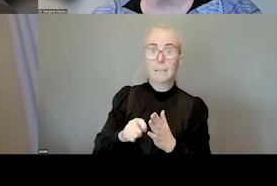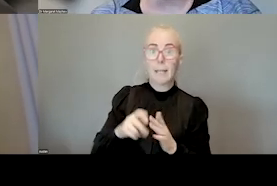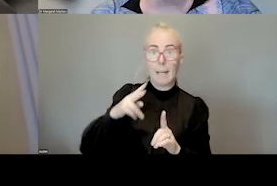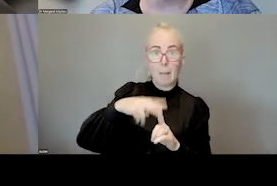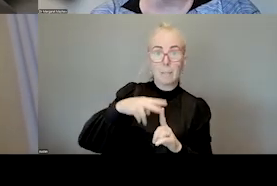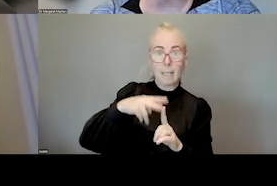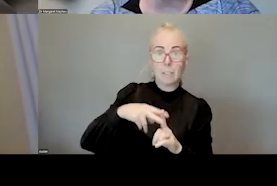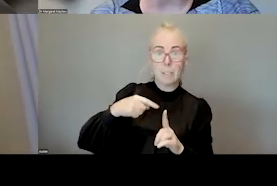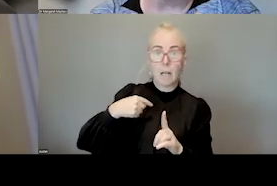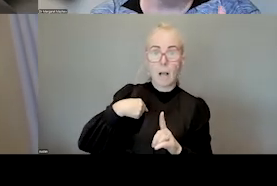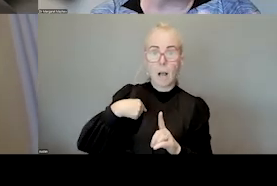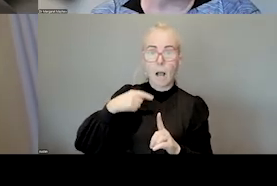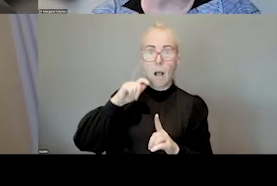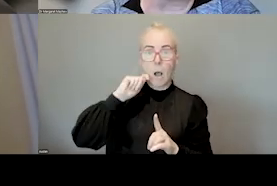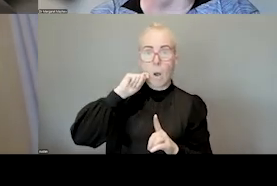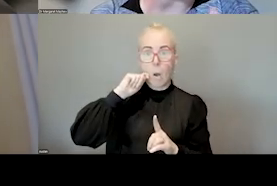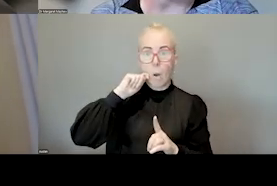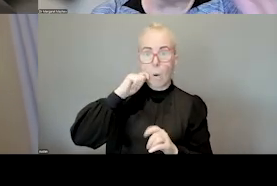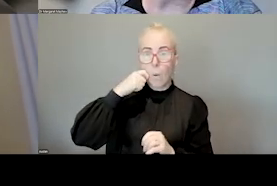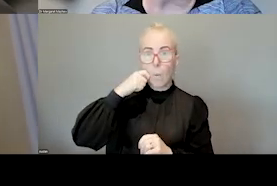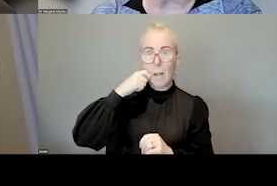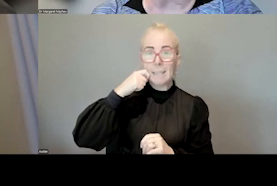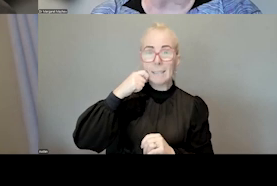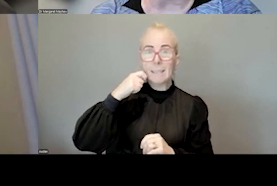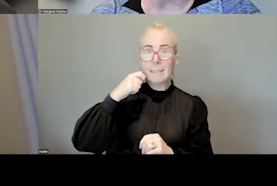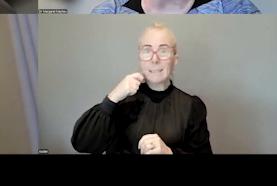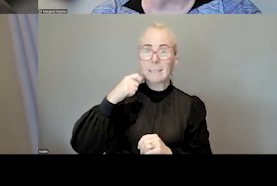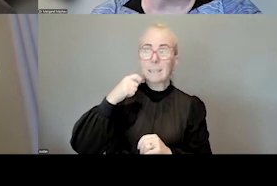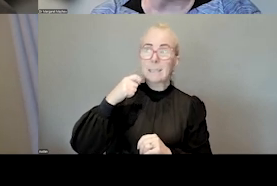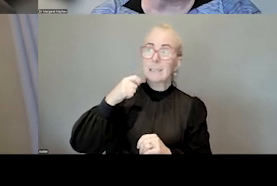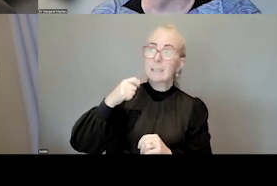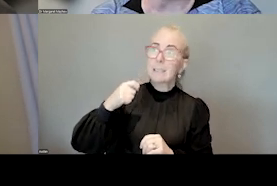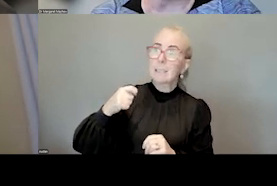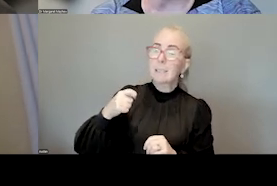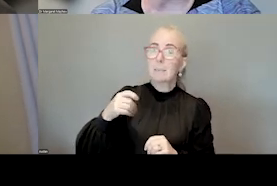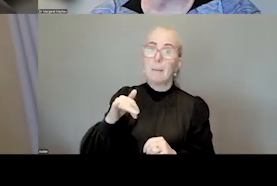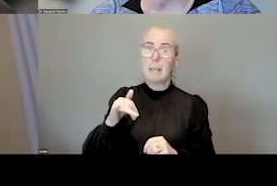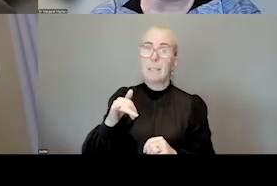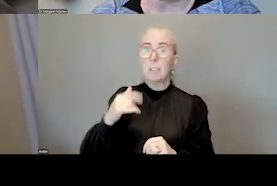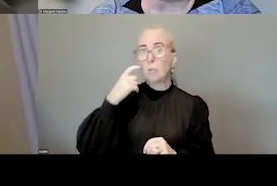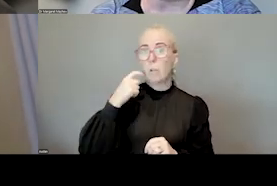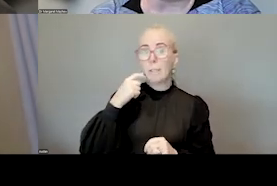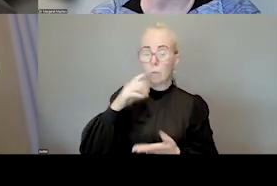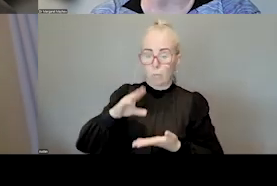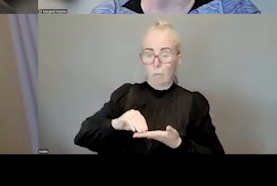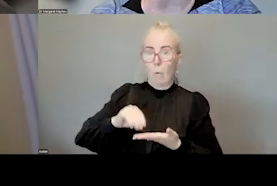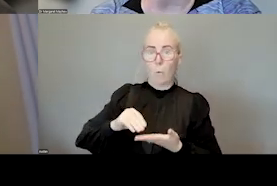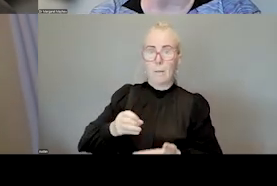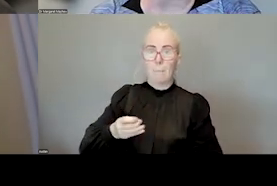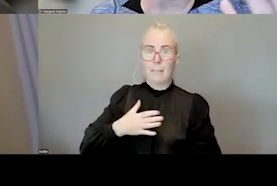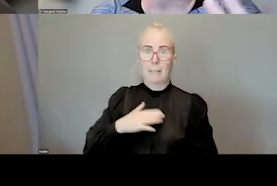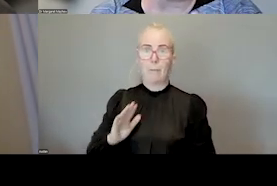That's why I'm asking about words, and I might say, okay, I'm going to speak for 3 minutes about my my career. If I want,